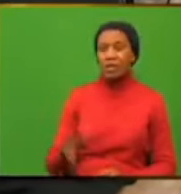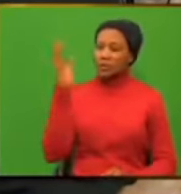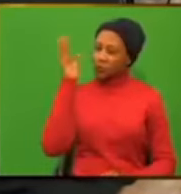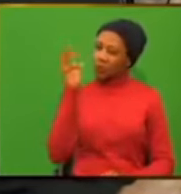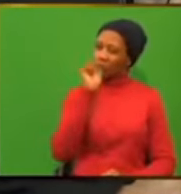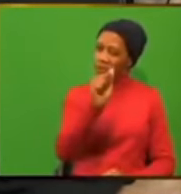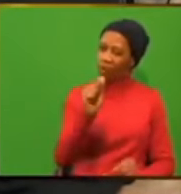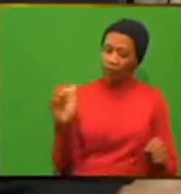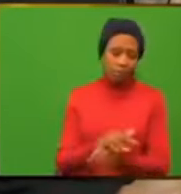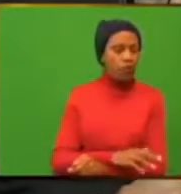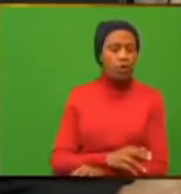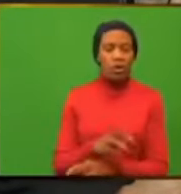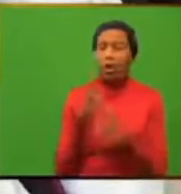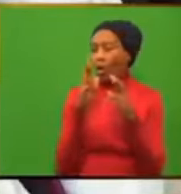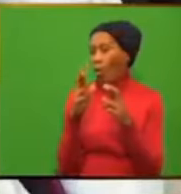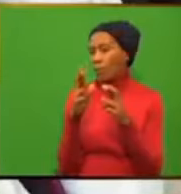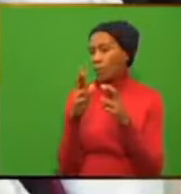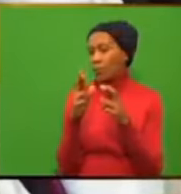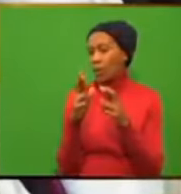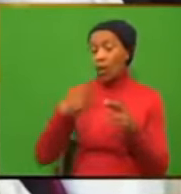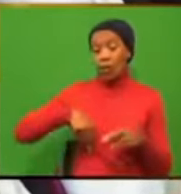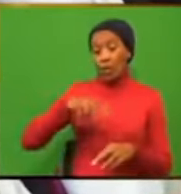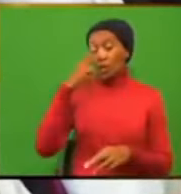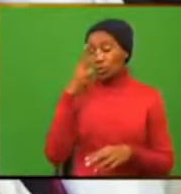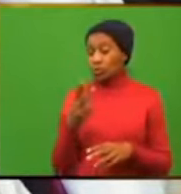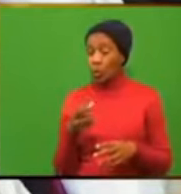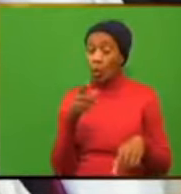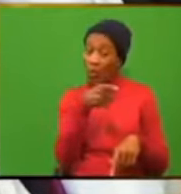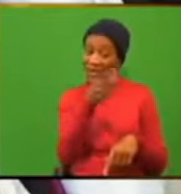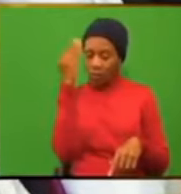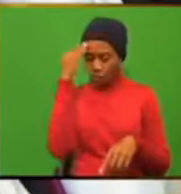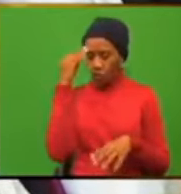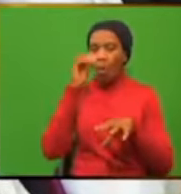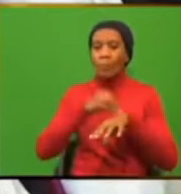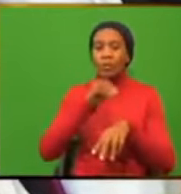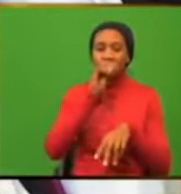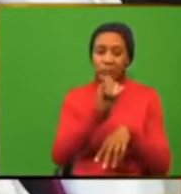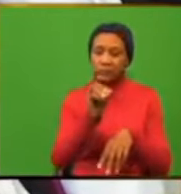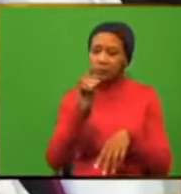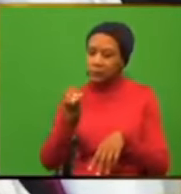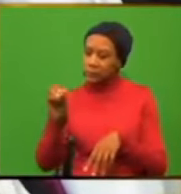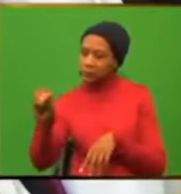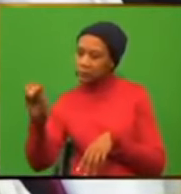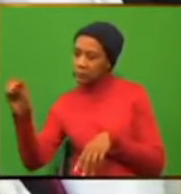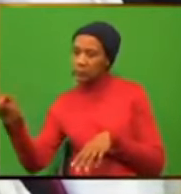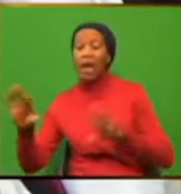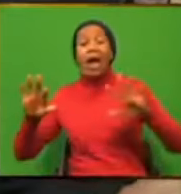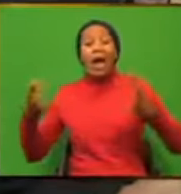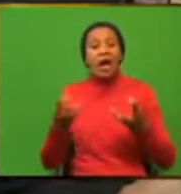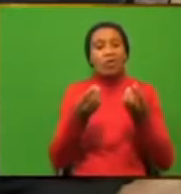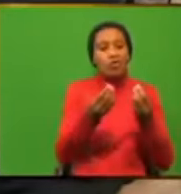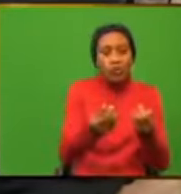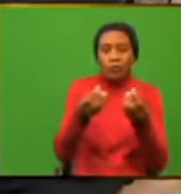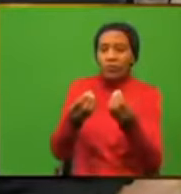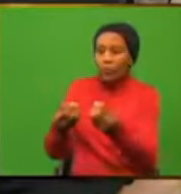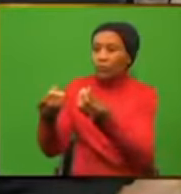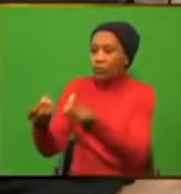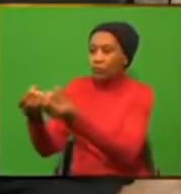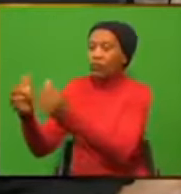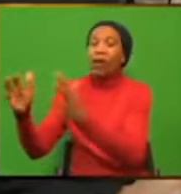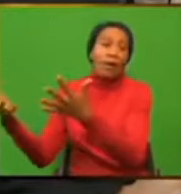hope. You reassured us that you know where the problems lie and you know what direction to take to set things